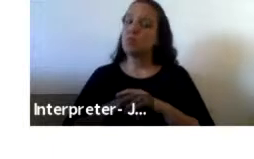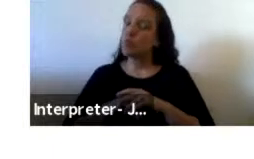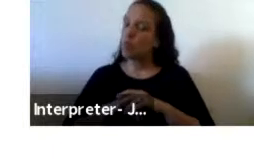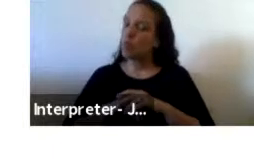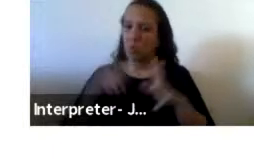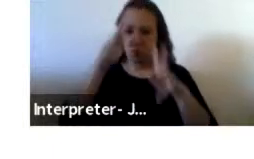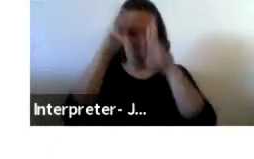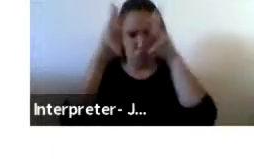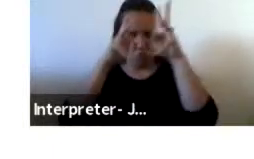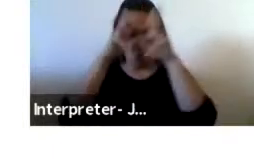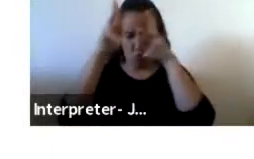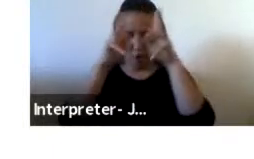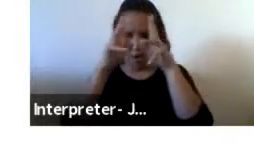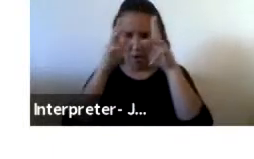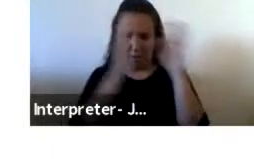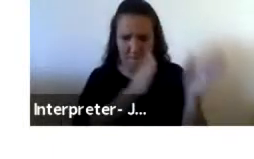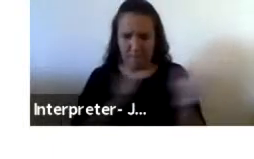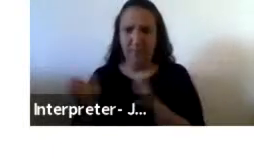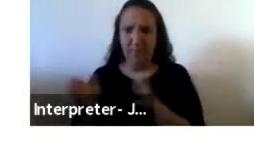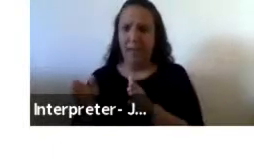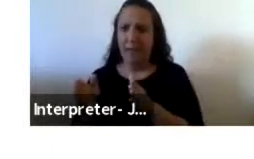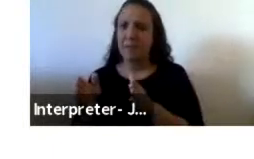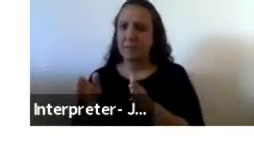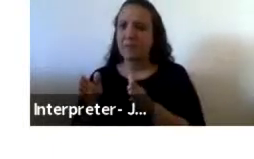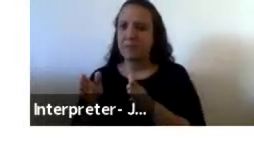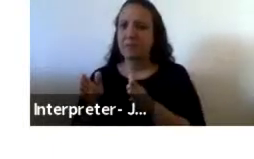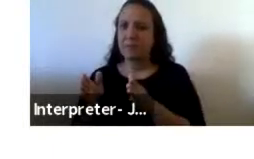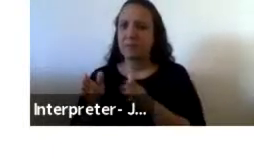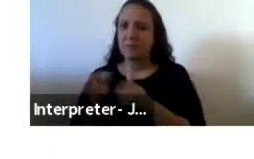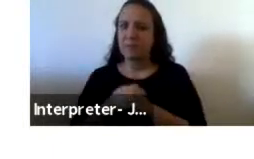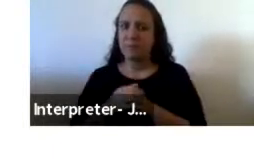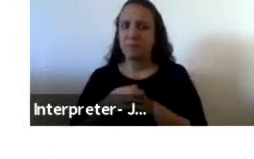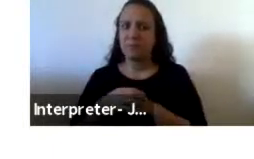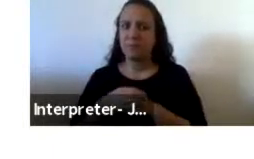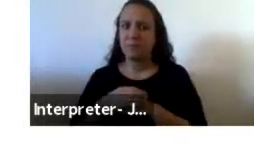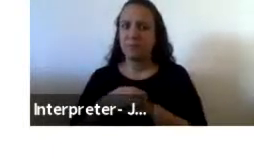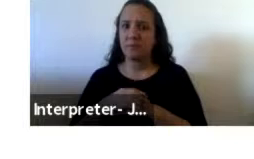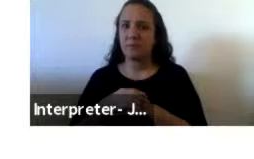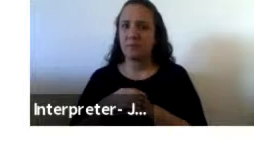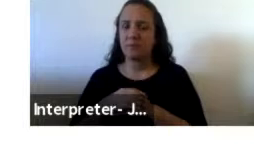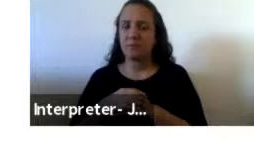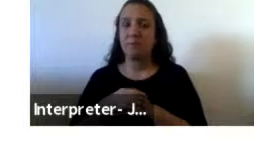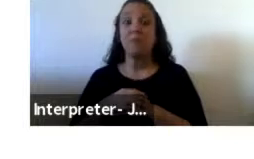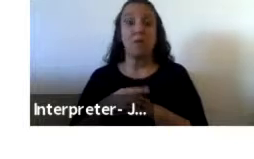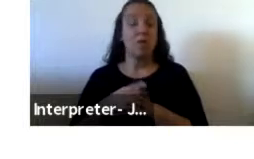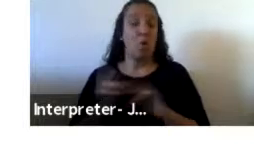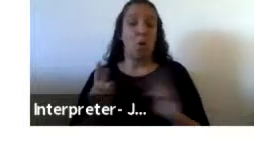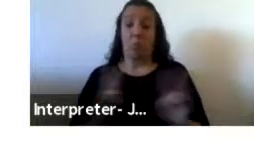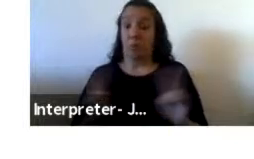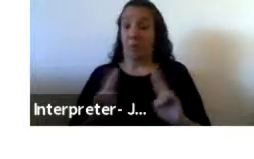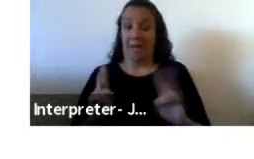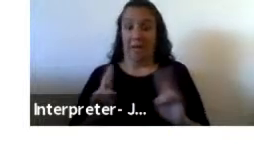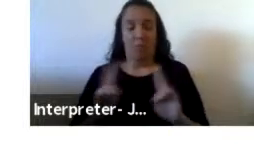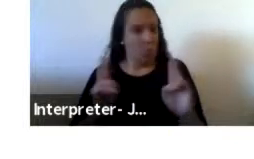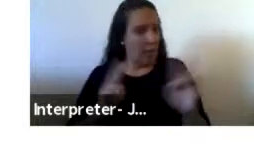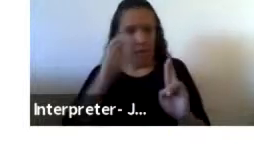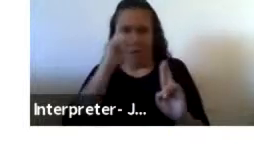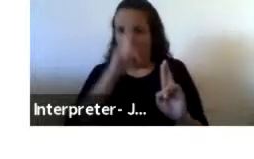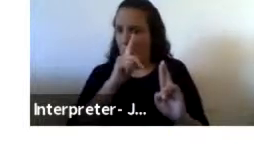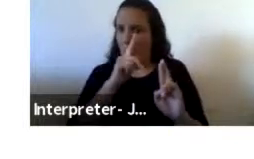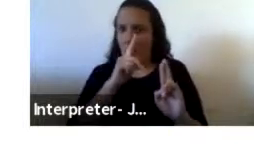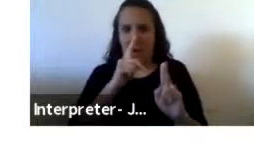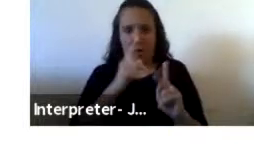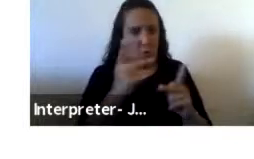beyond, you know, prepare for the worst. You know what, but stay positive, stay motivated, and